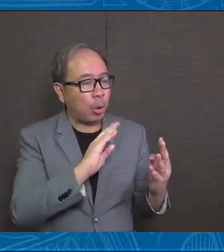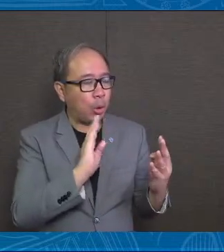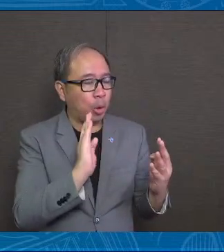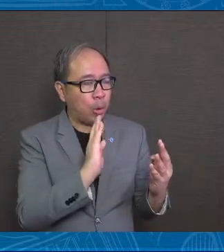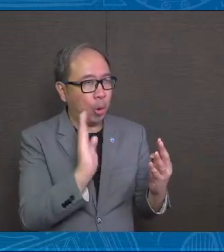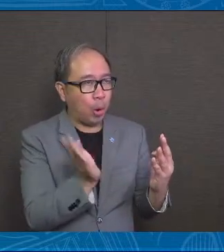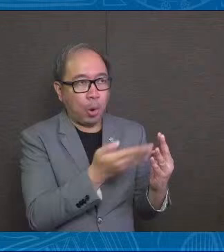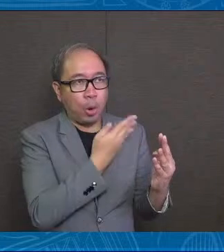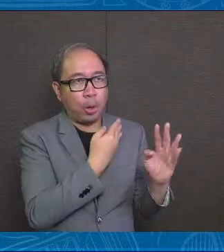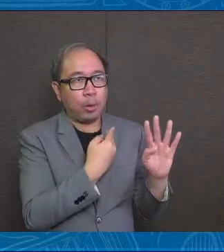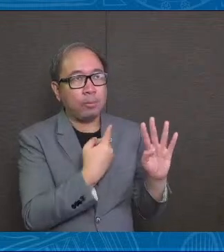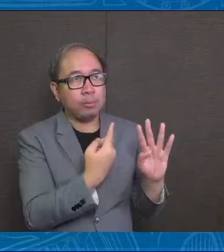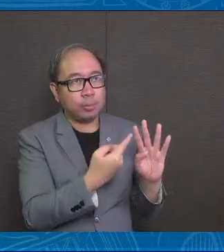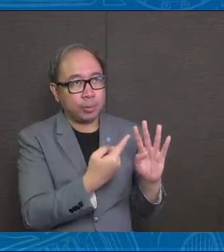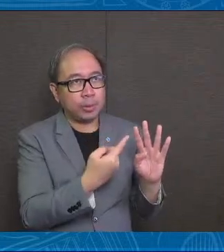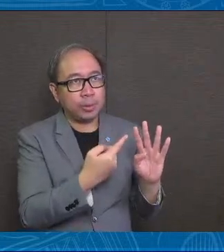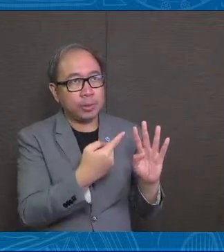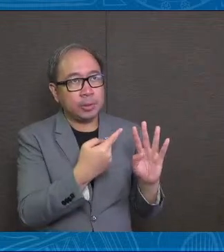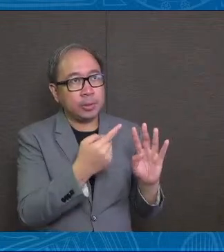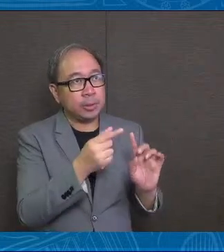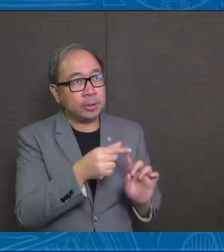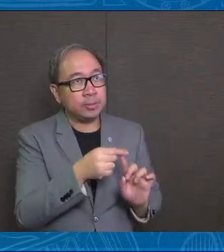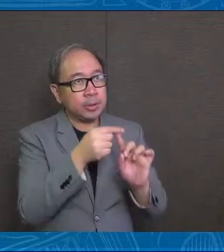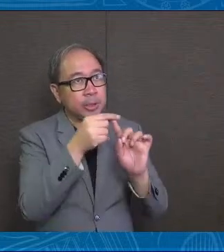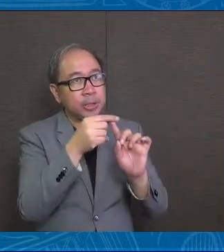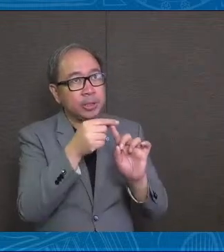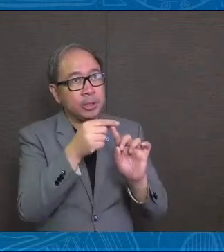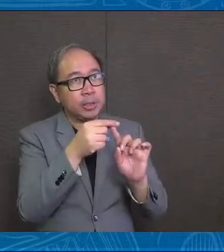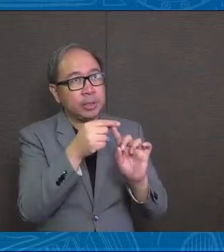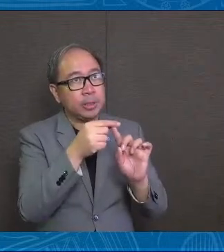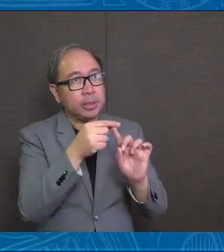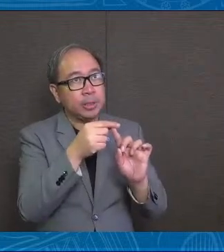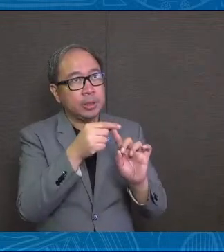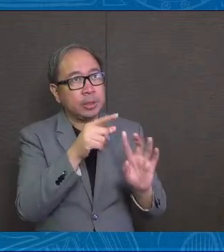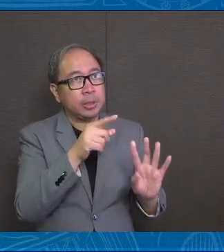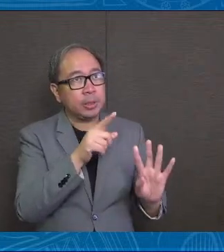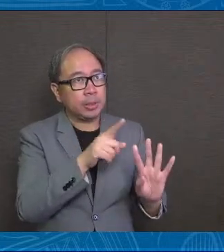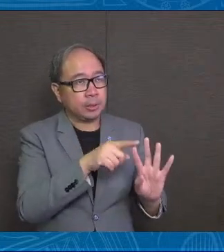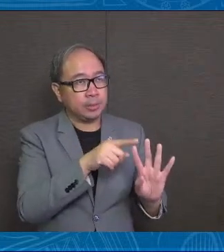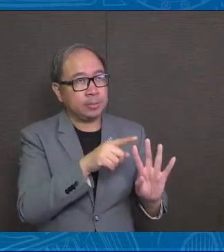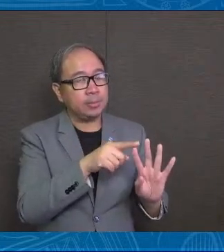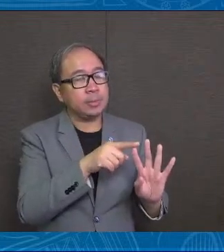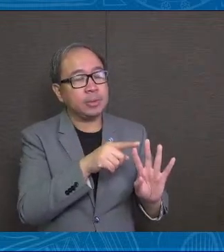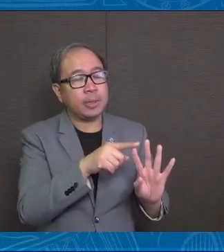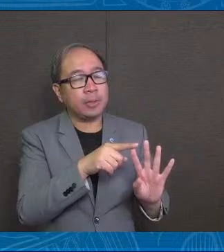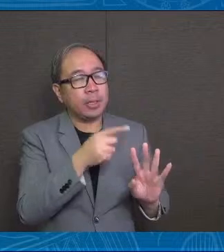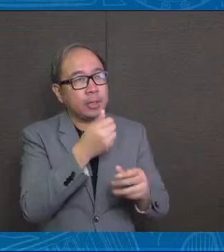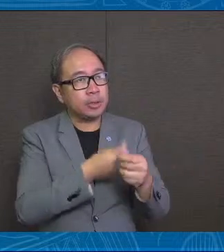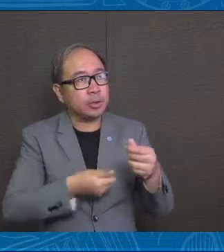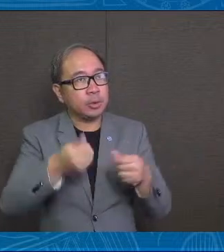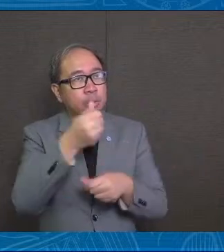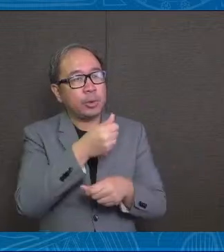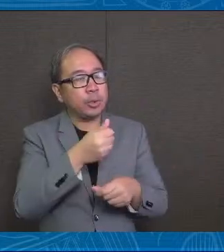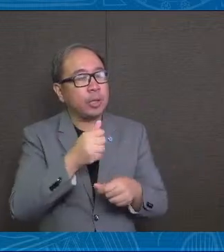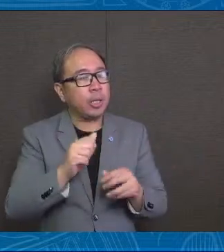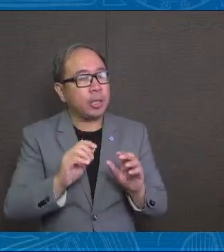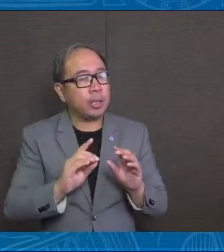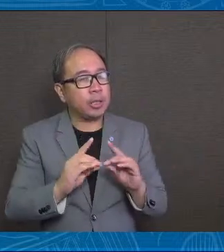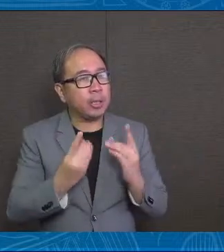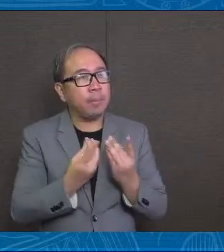especially the panelists from the Secretary from the Department of Budget and Management in Philippines have